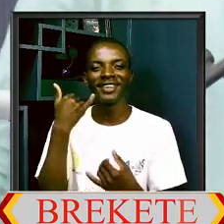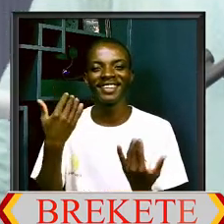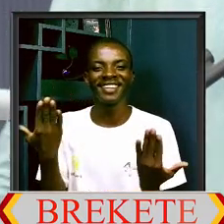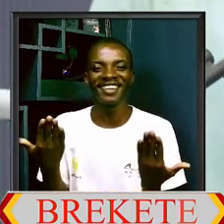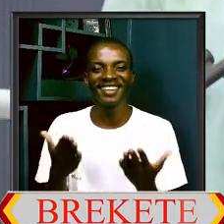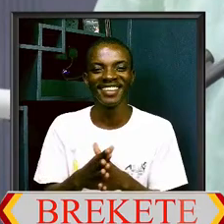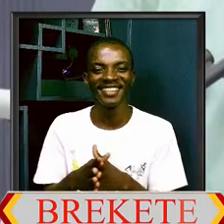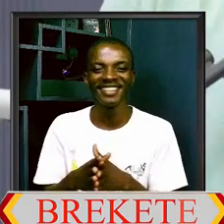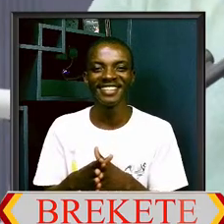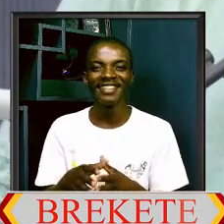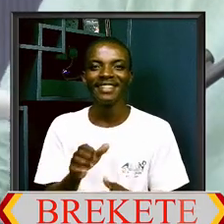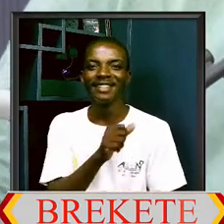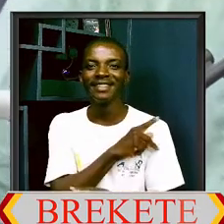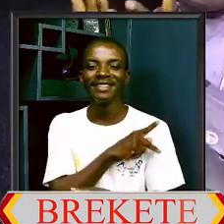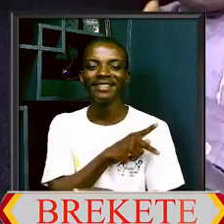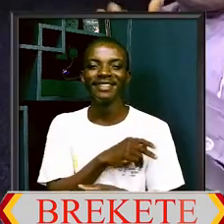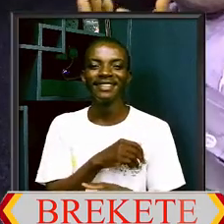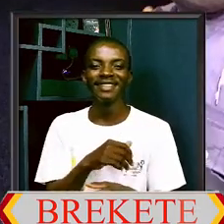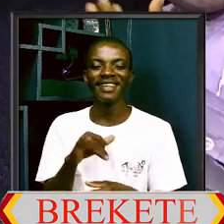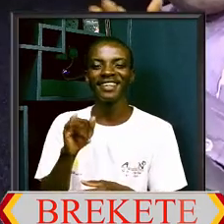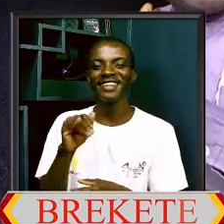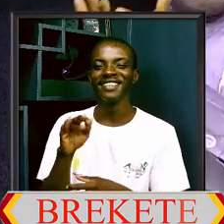here okay